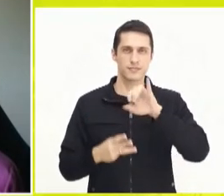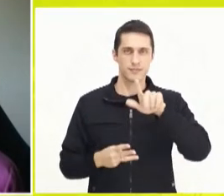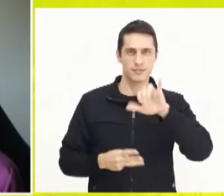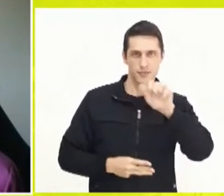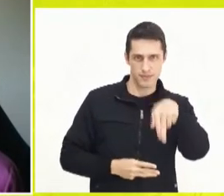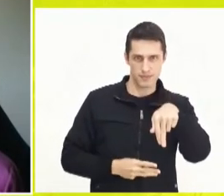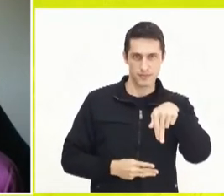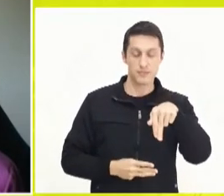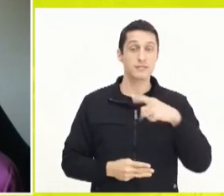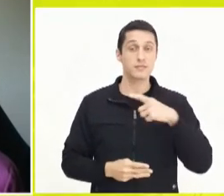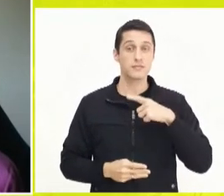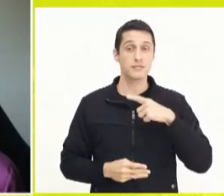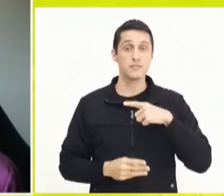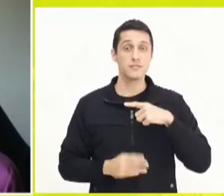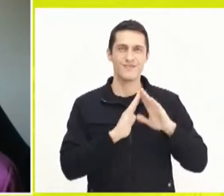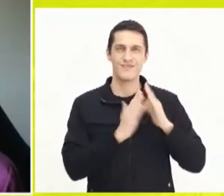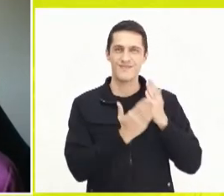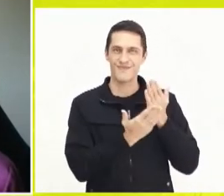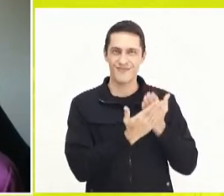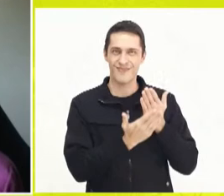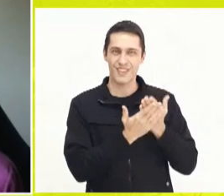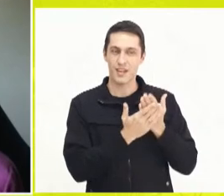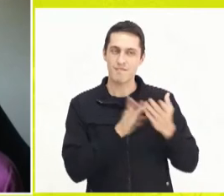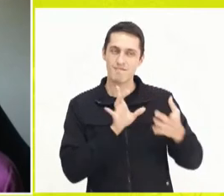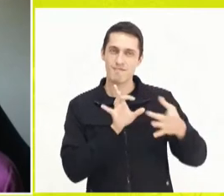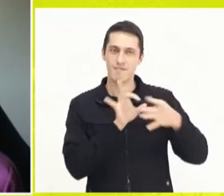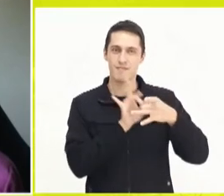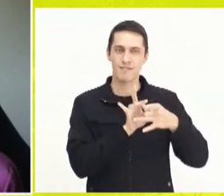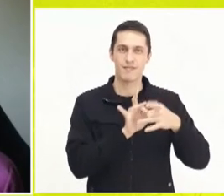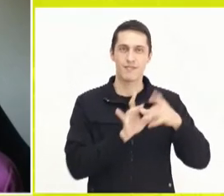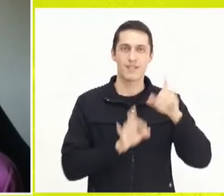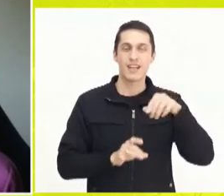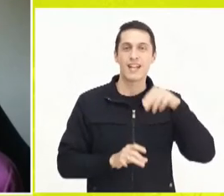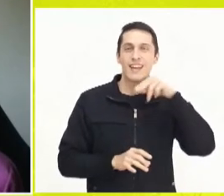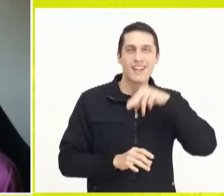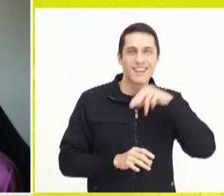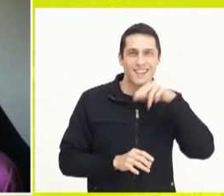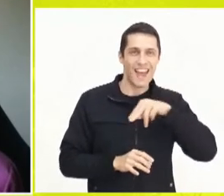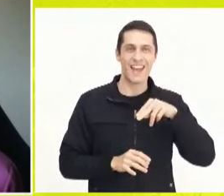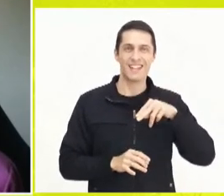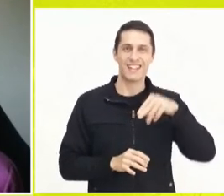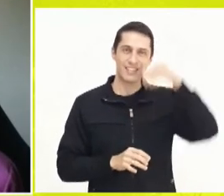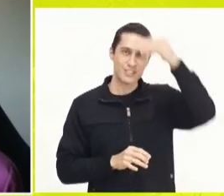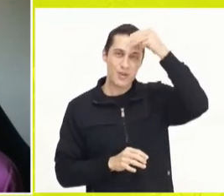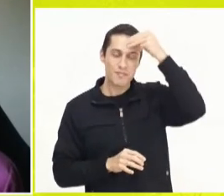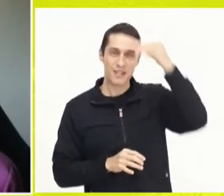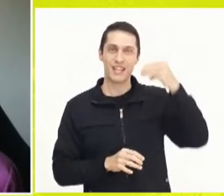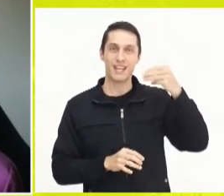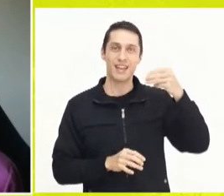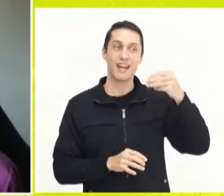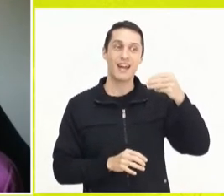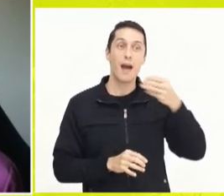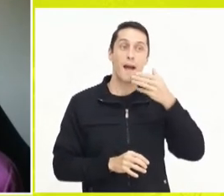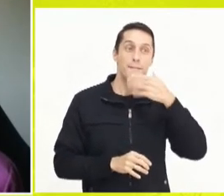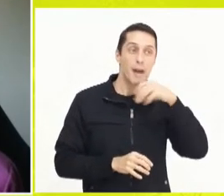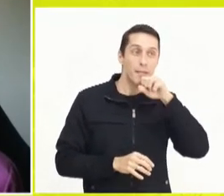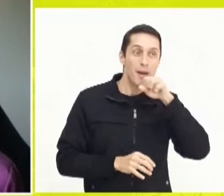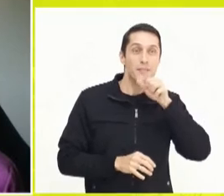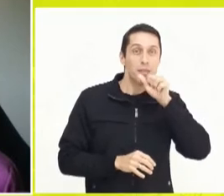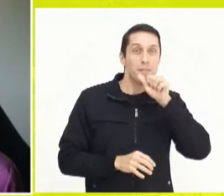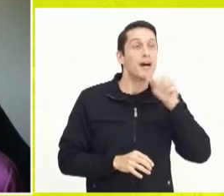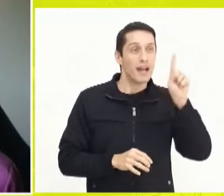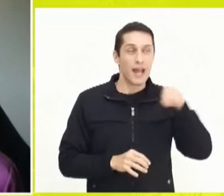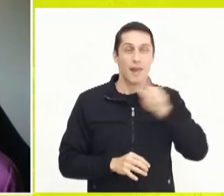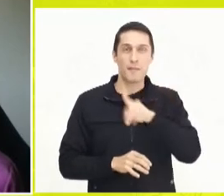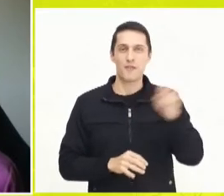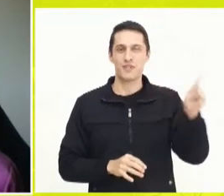have lil entropiano she is a researcher she comes from a family of